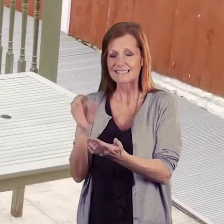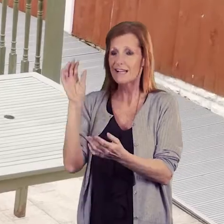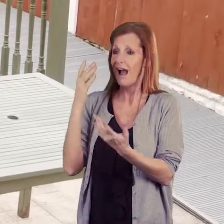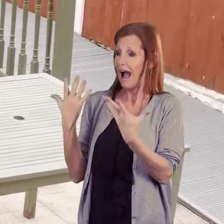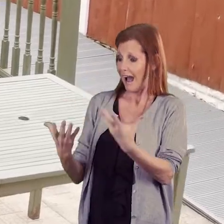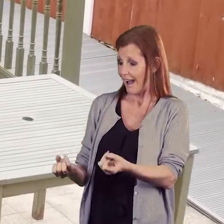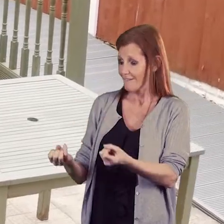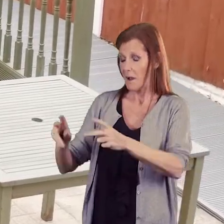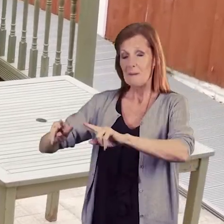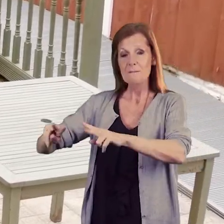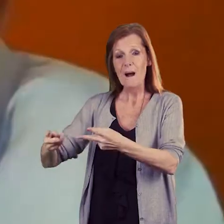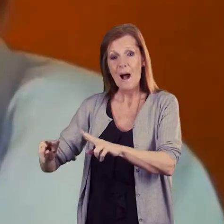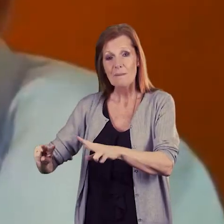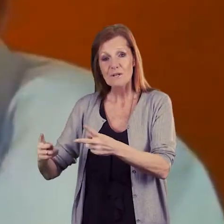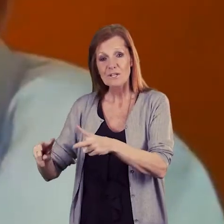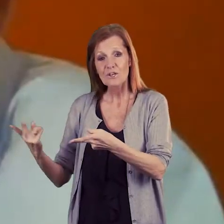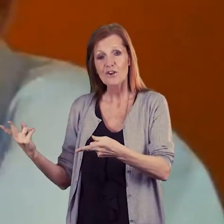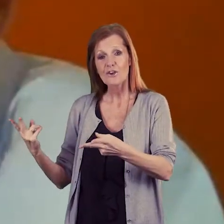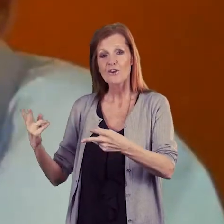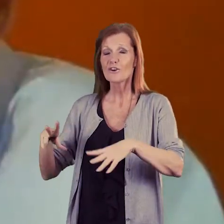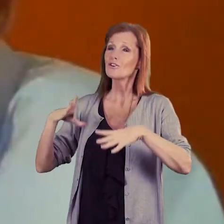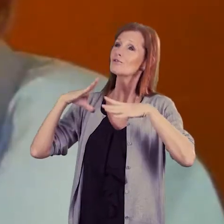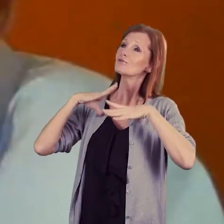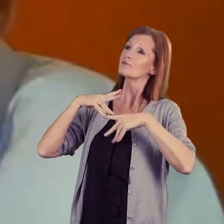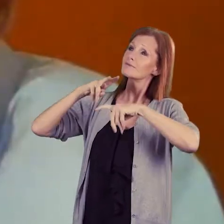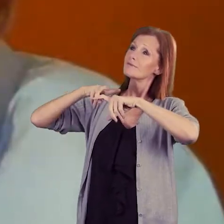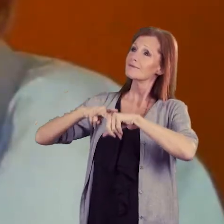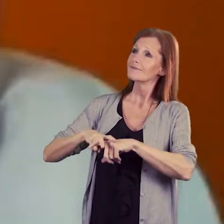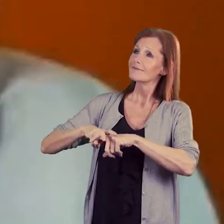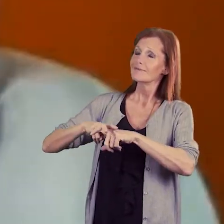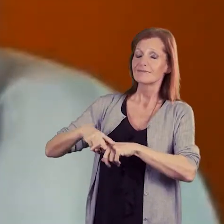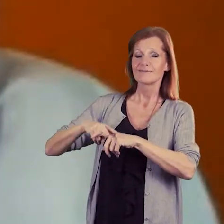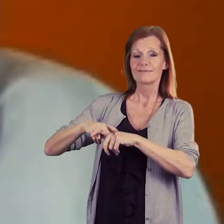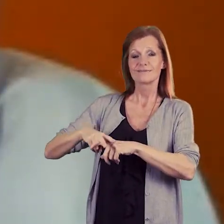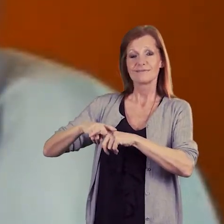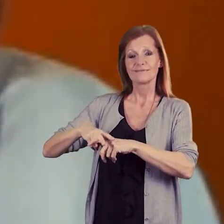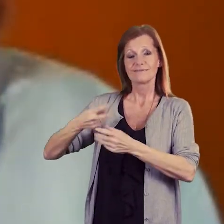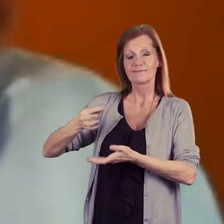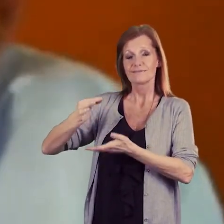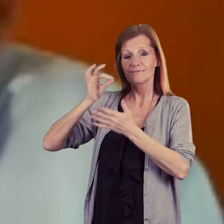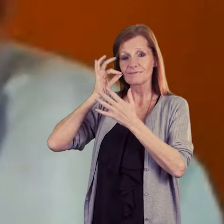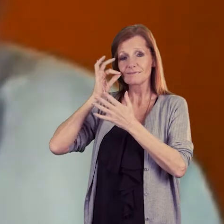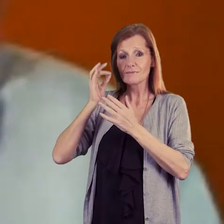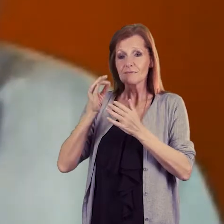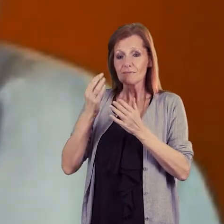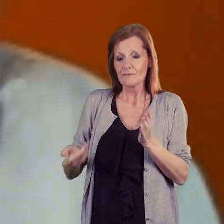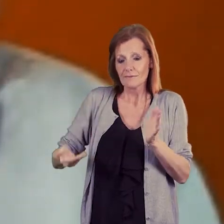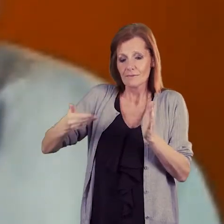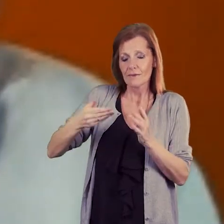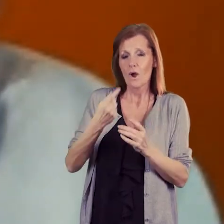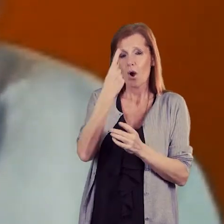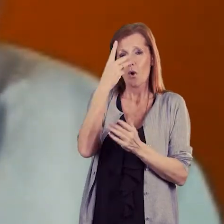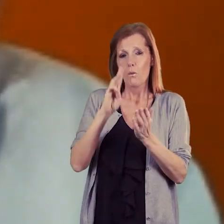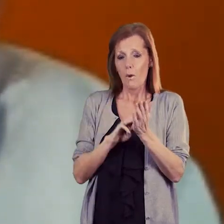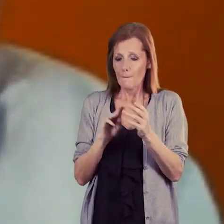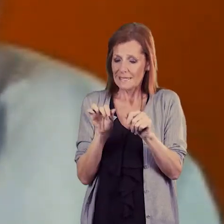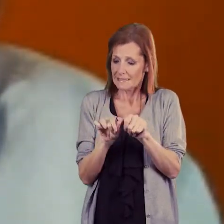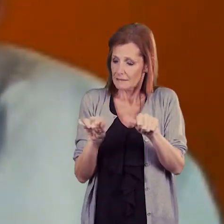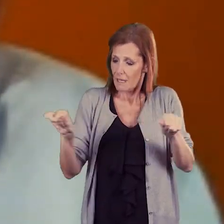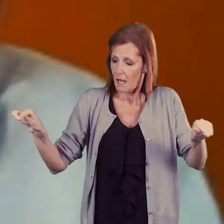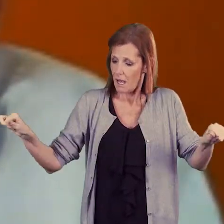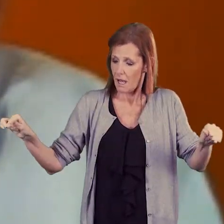with barbecue, etc. to get it. And then wide doors, it didn't cost a lot, we just put metre wide